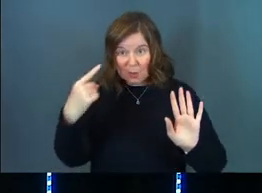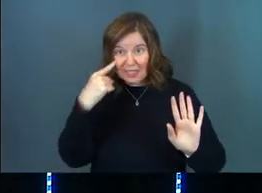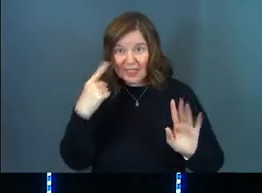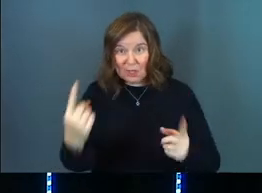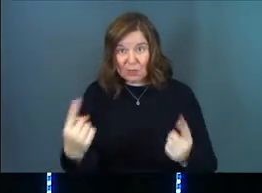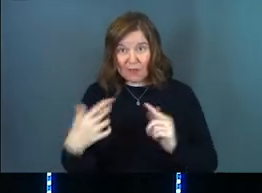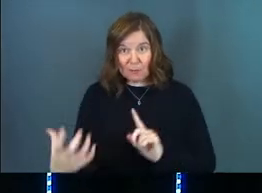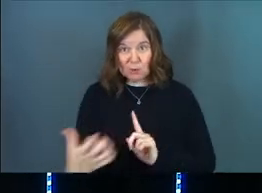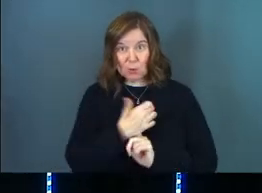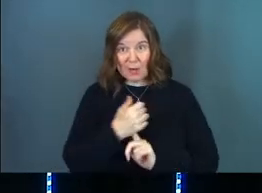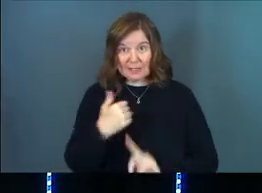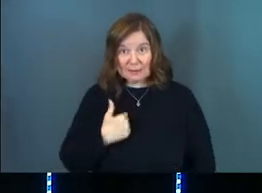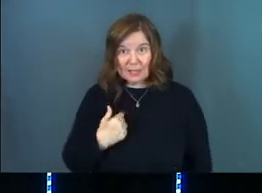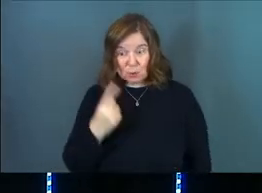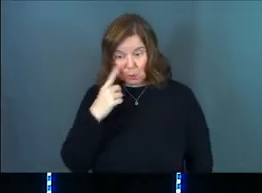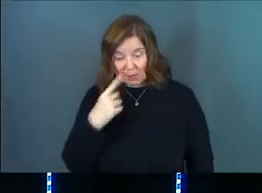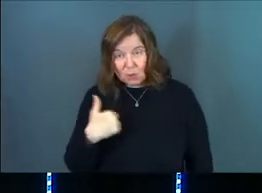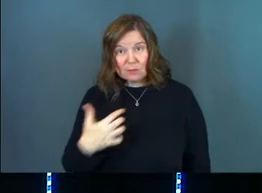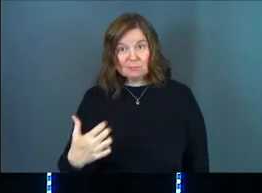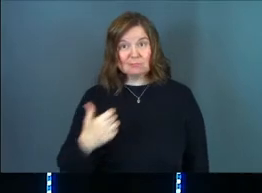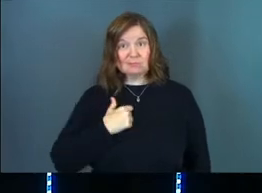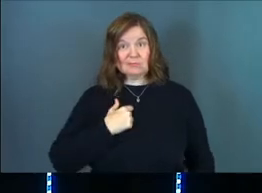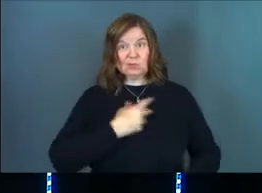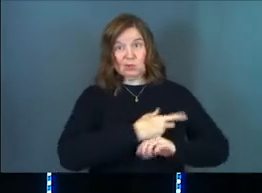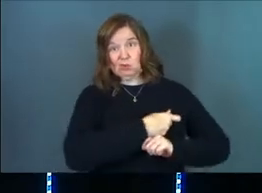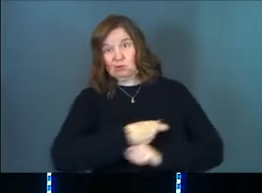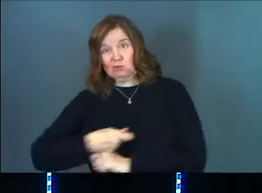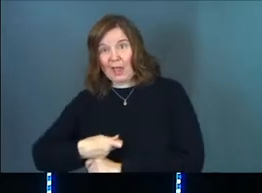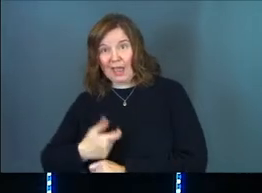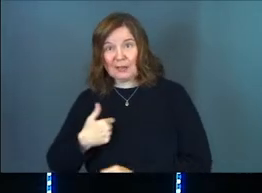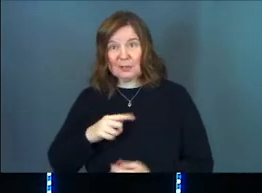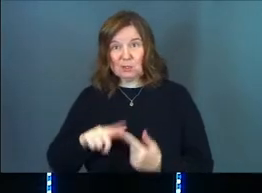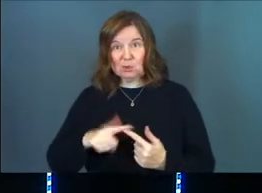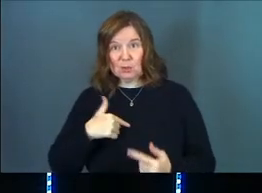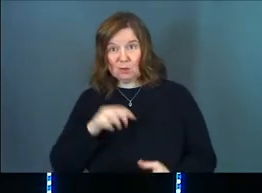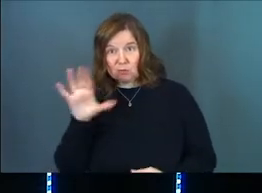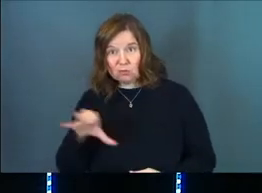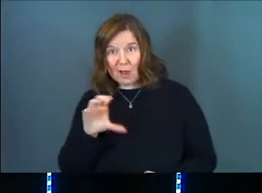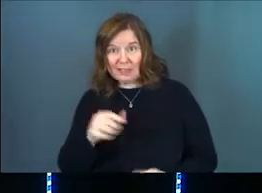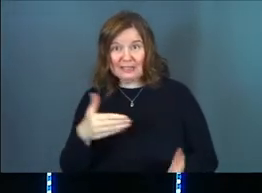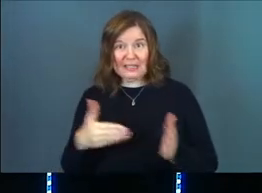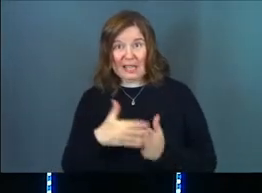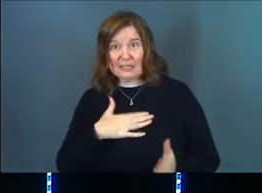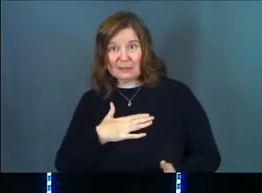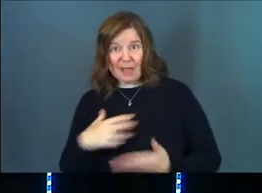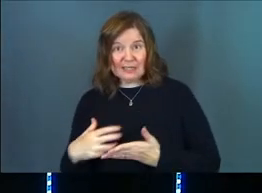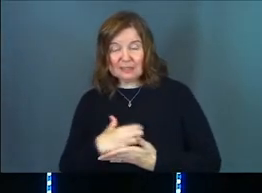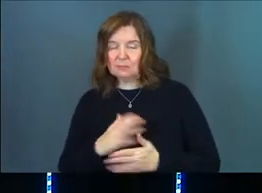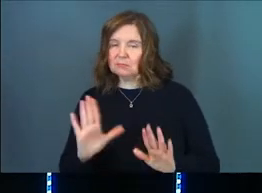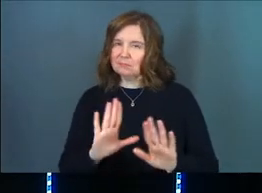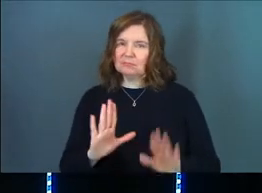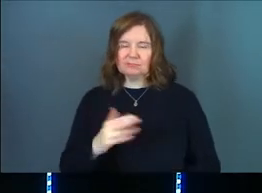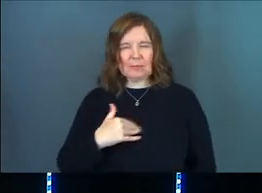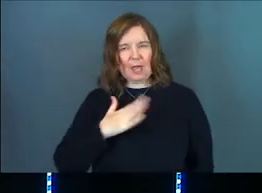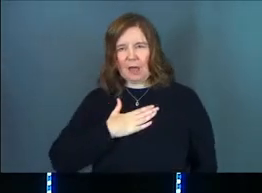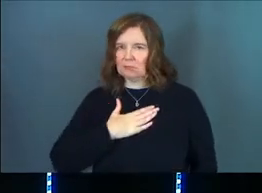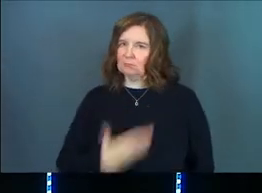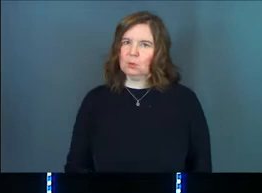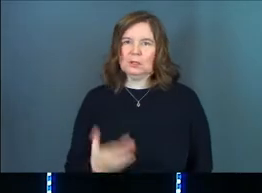think you've come to arrest me. You think you've come to drag me against my will to a cross. None of this will be against my